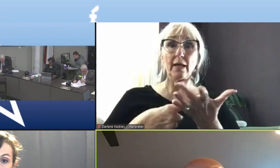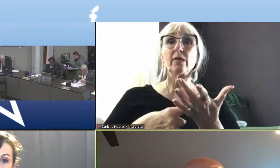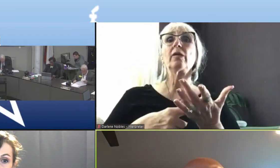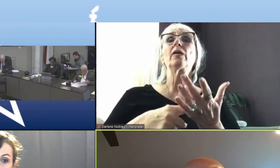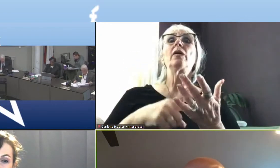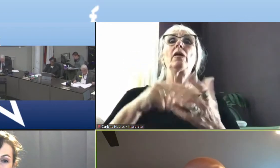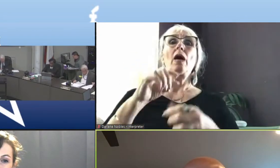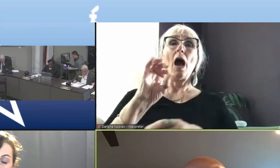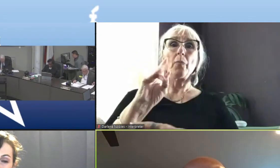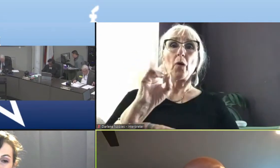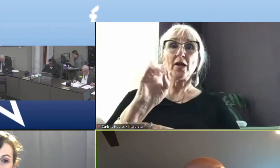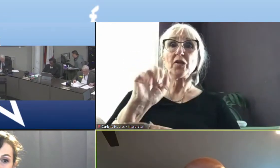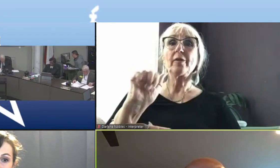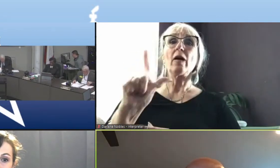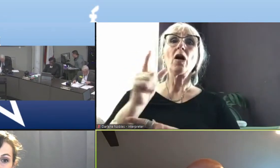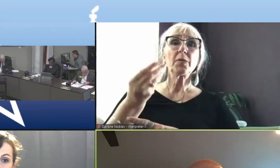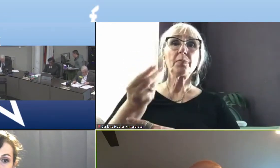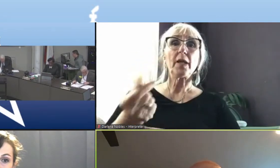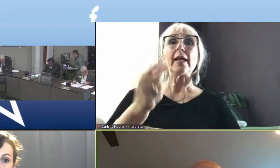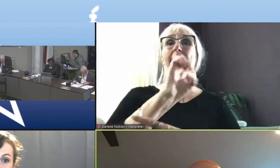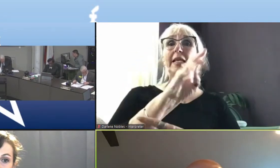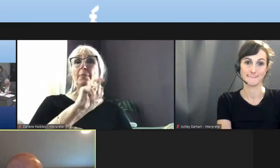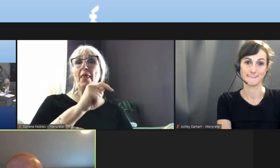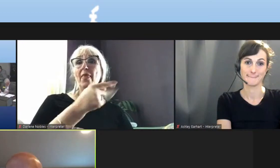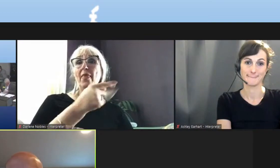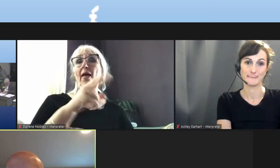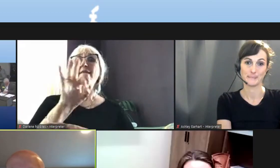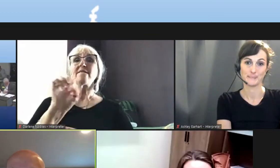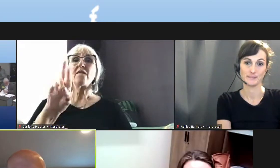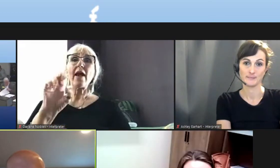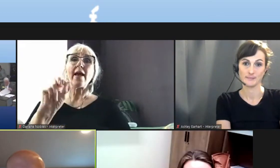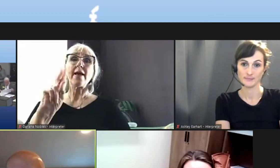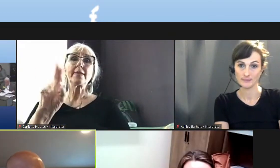expenditures. I'd like to call on Elizabeth and Francis, please.